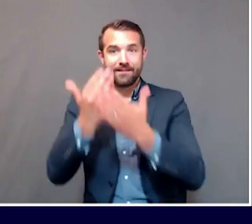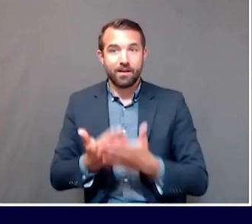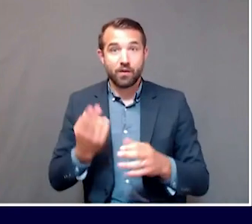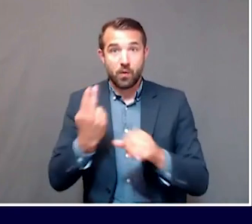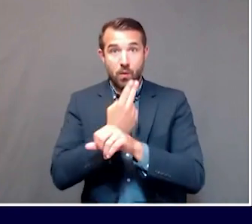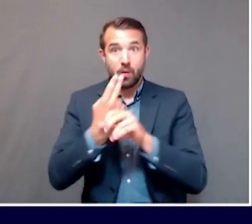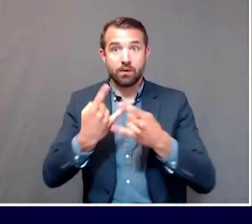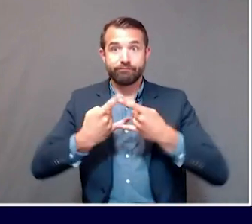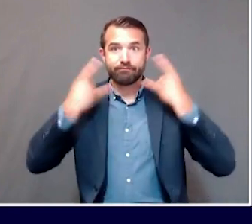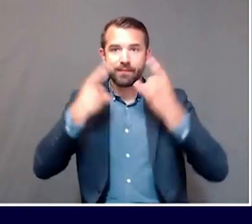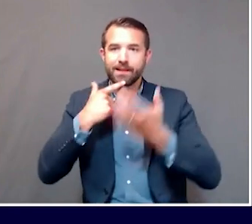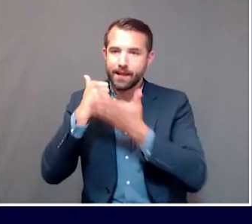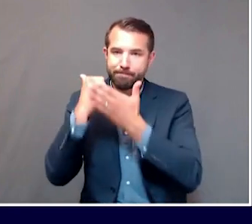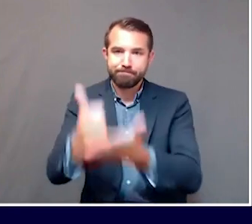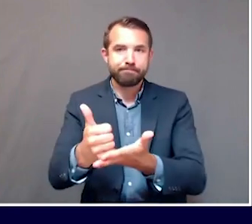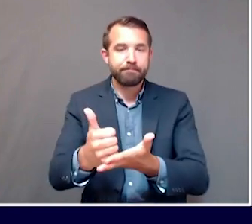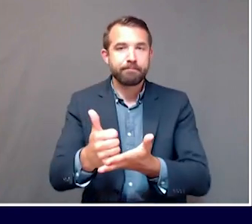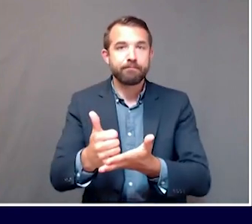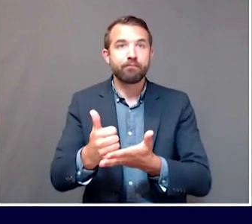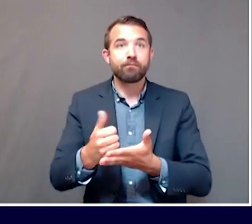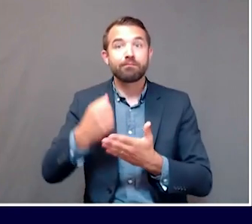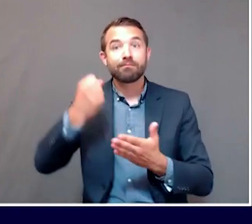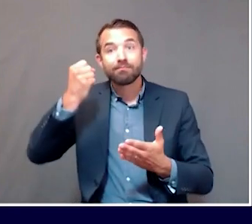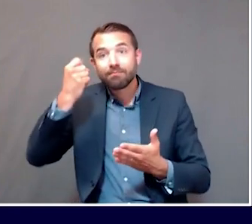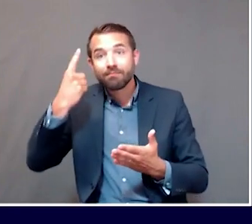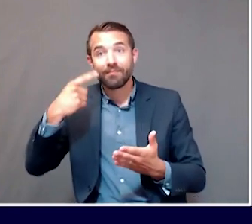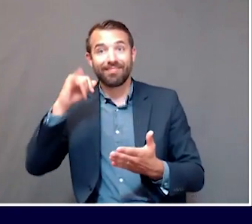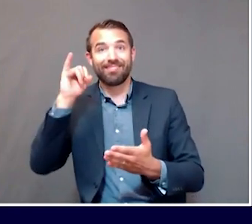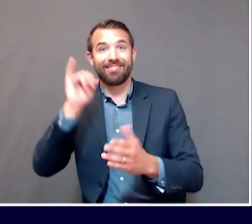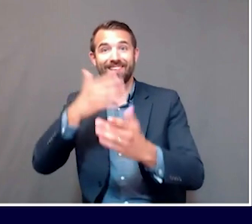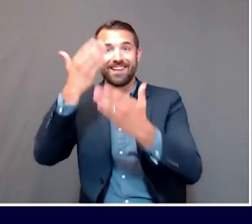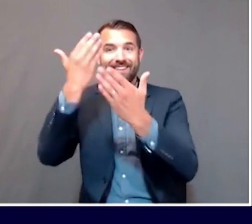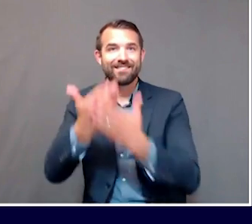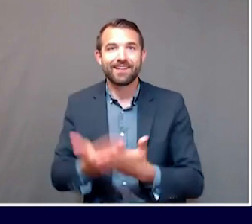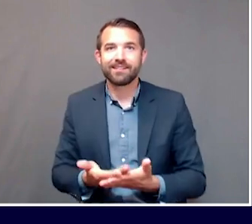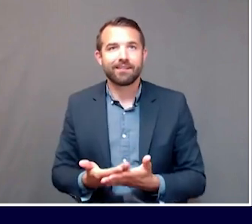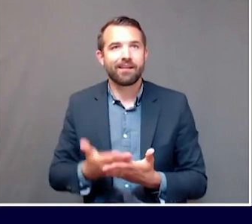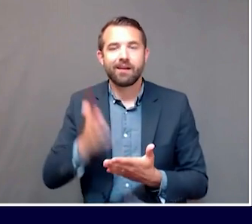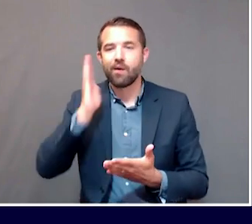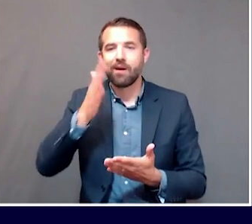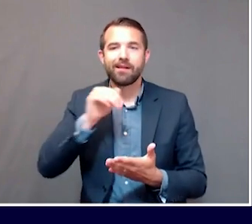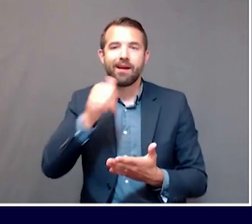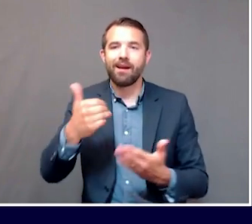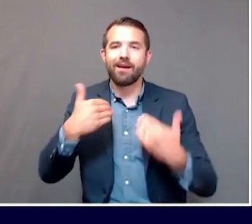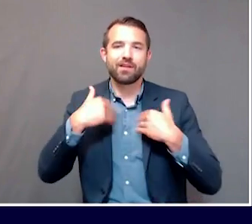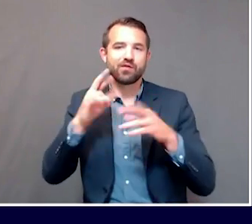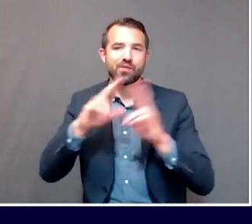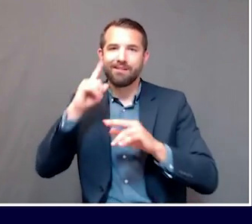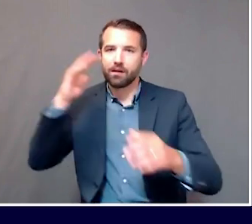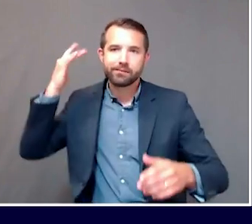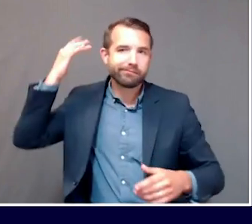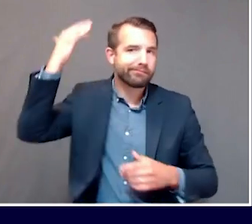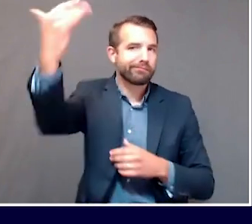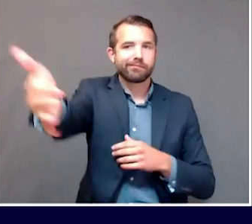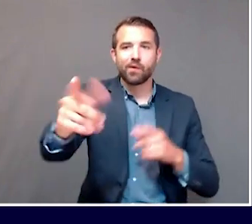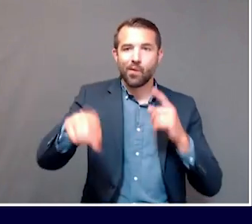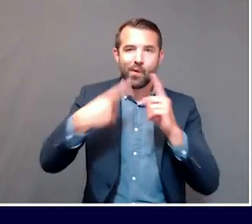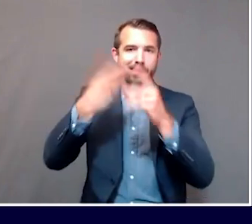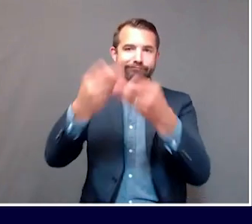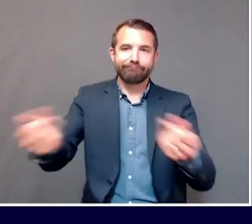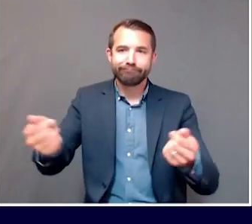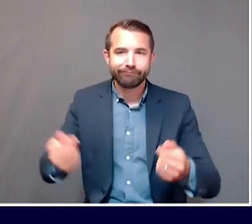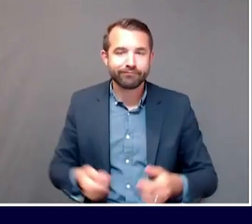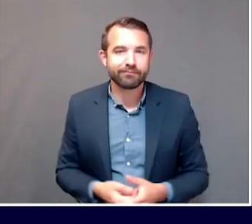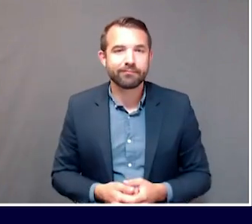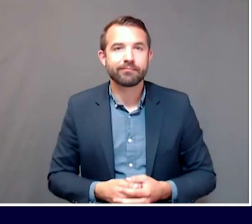after the outbreak is over. But what we know from numerous other types of studies that look at the way that the aerosol